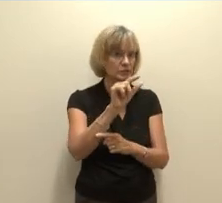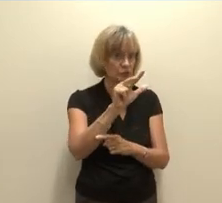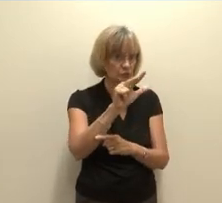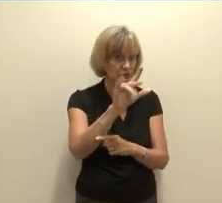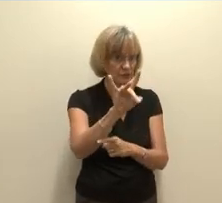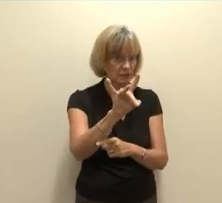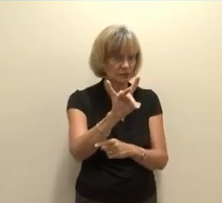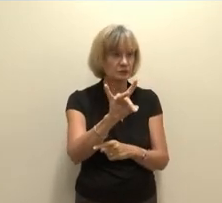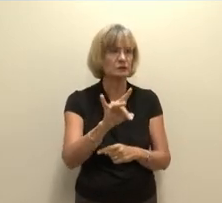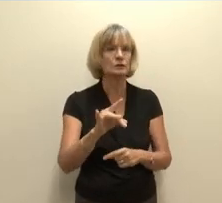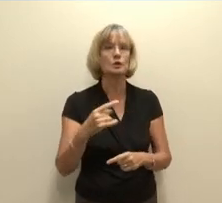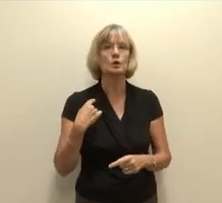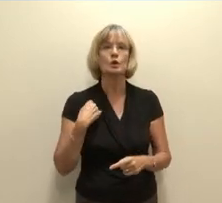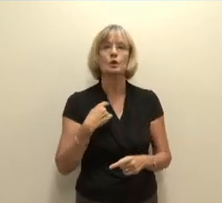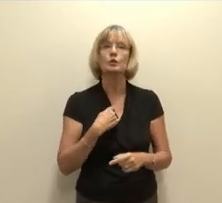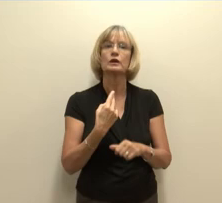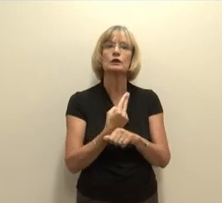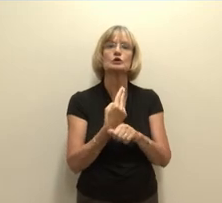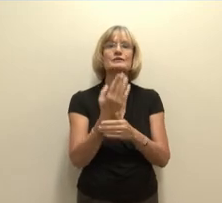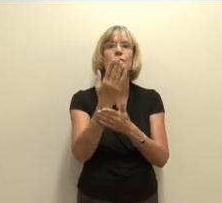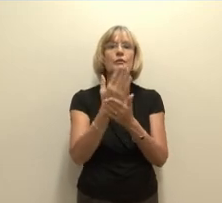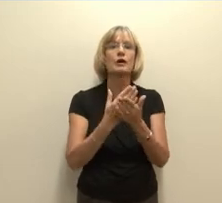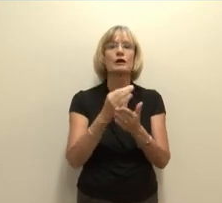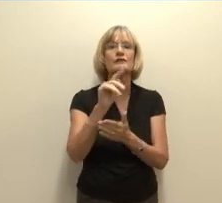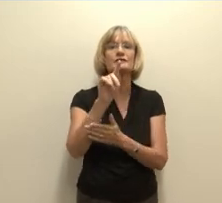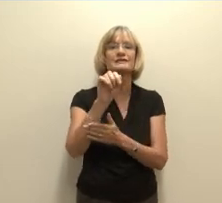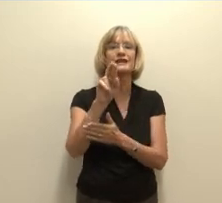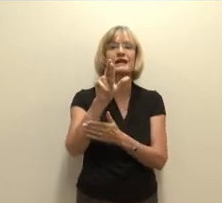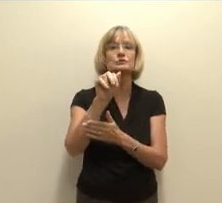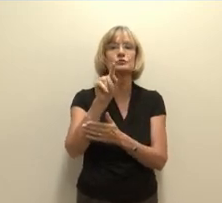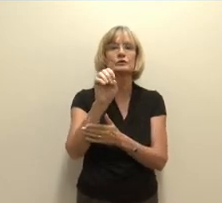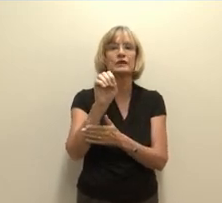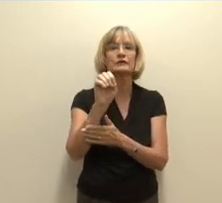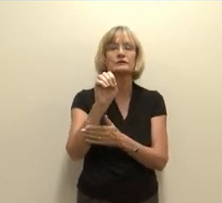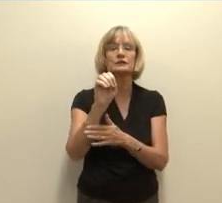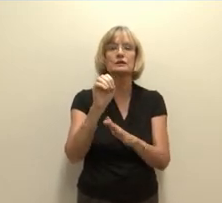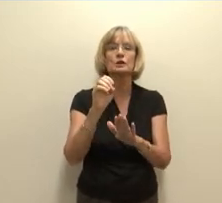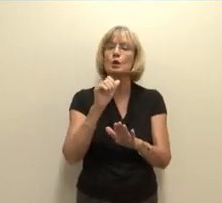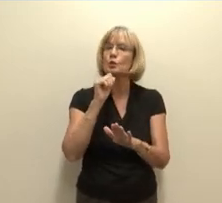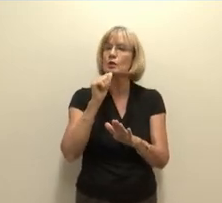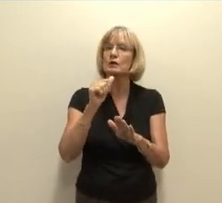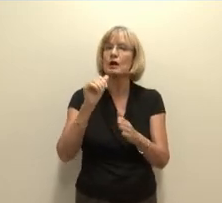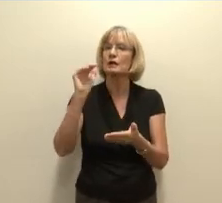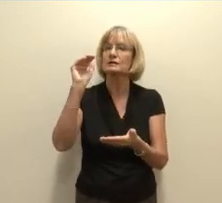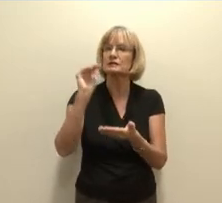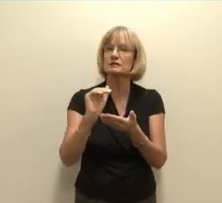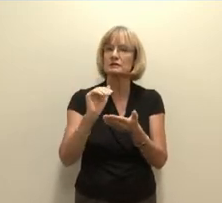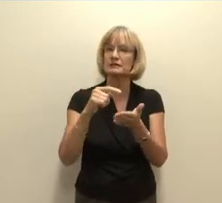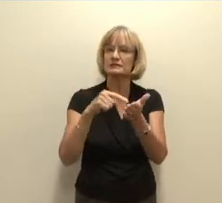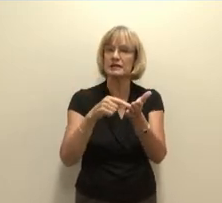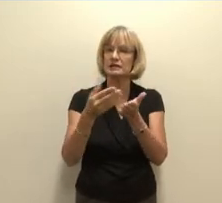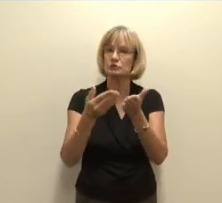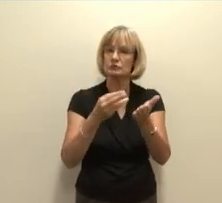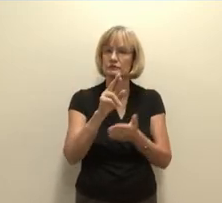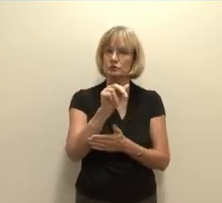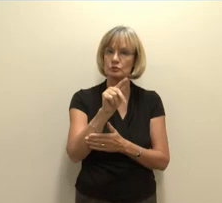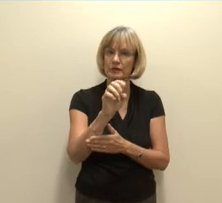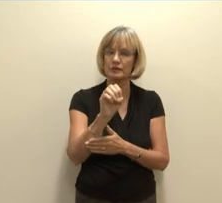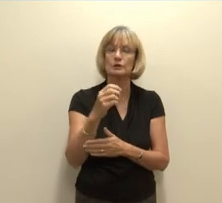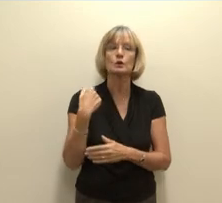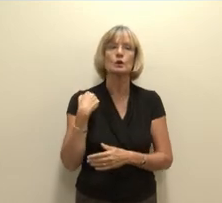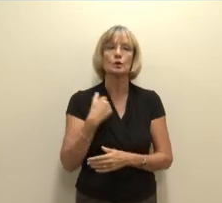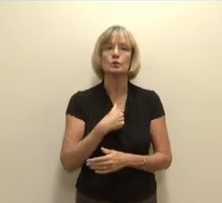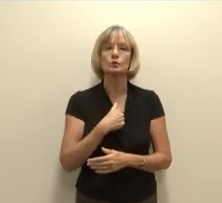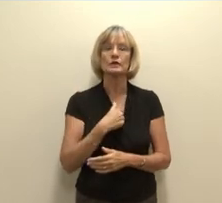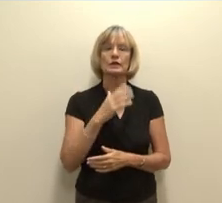are using part of that tax rate by not decreasing the debt service rate. We're